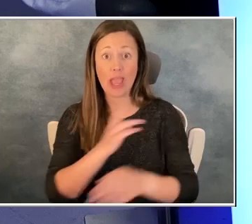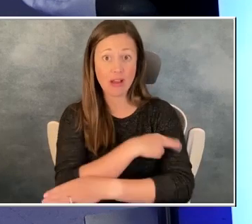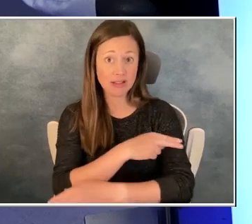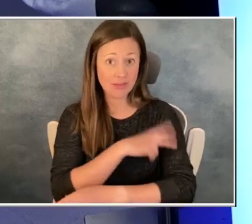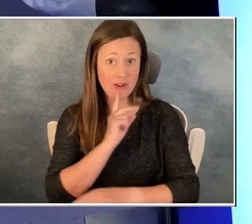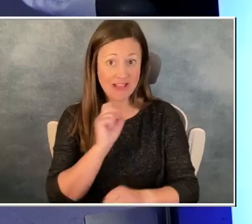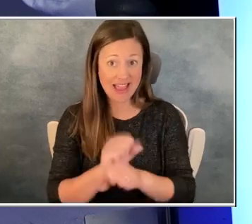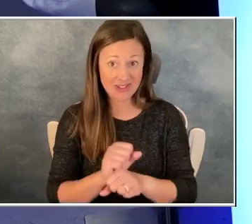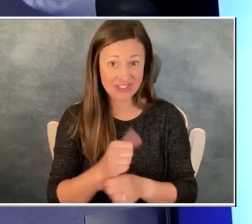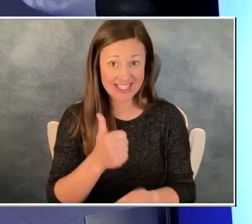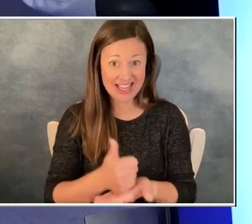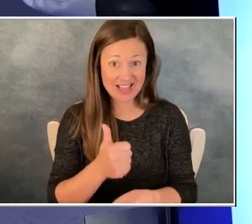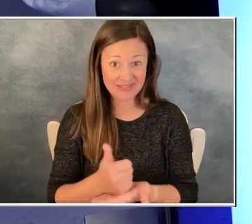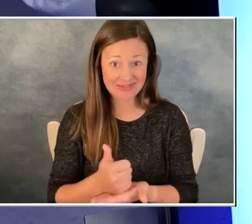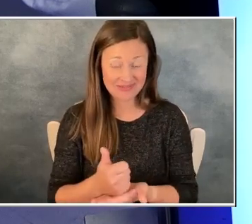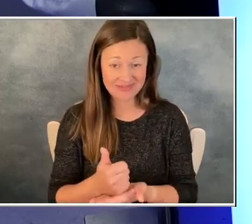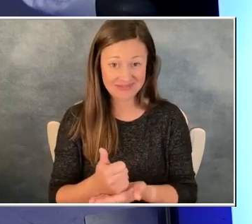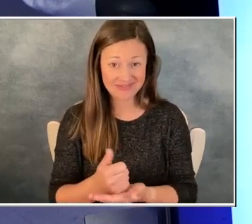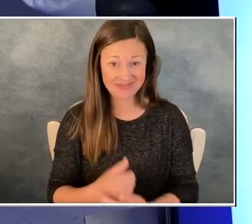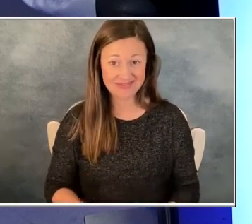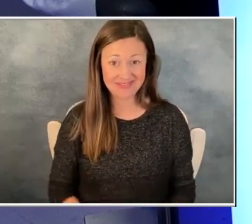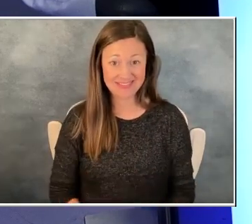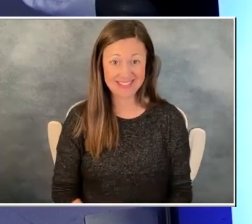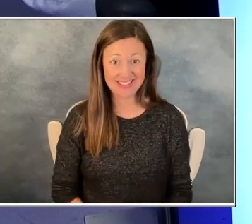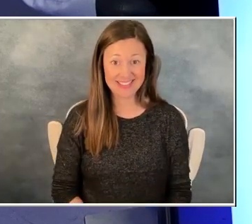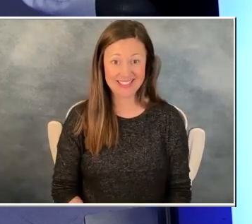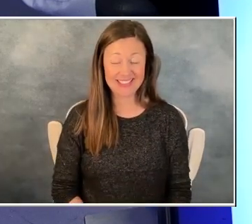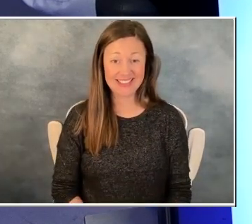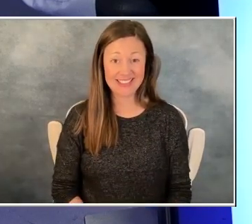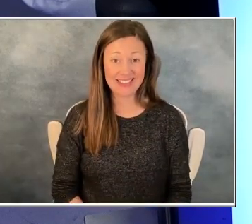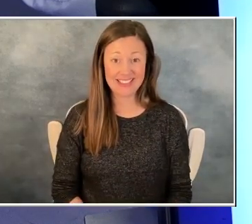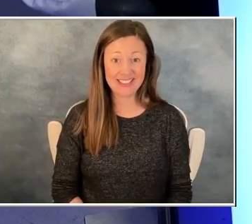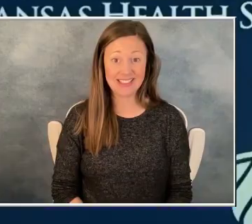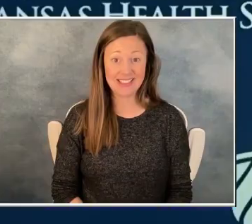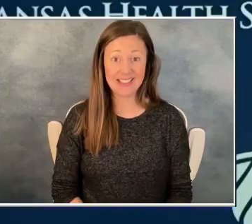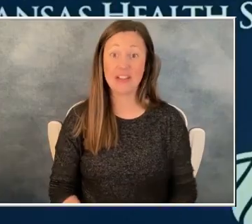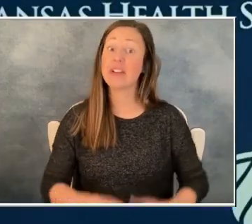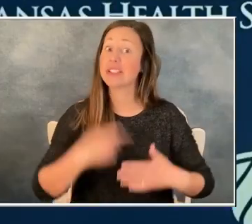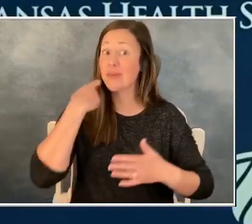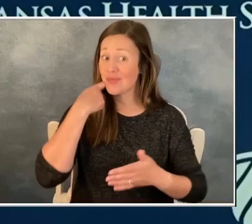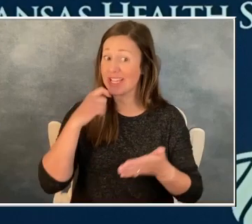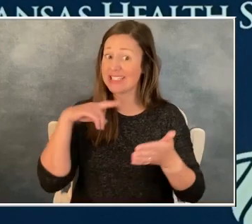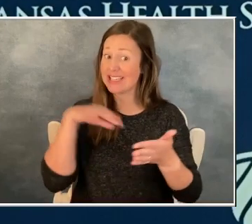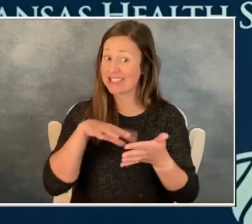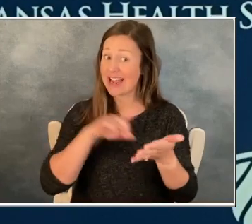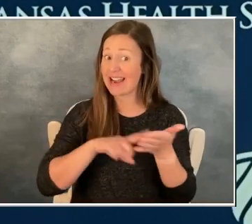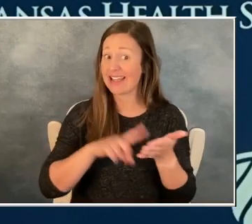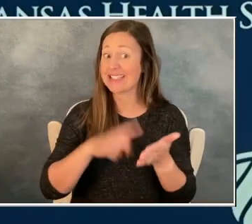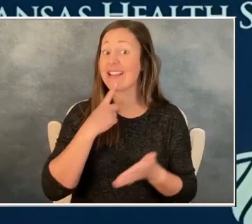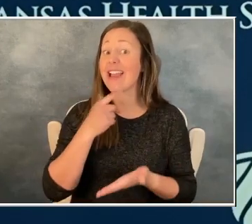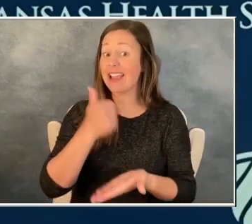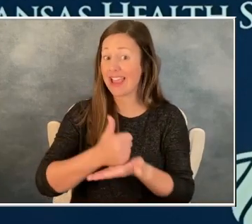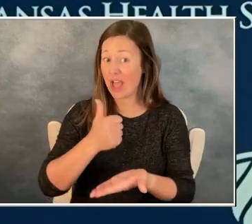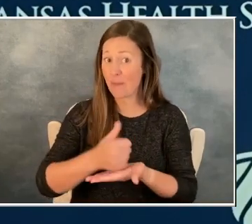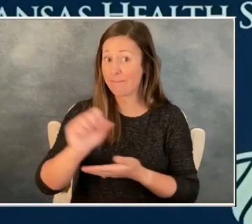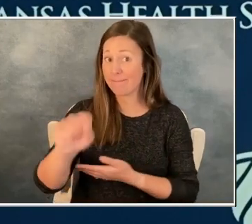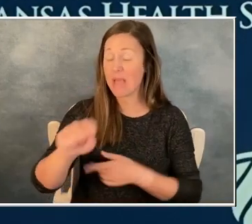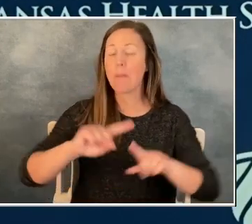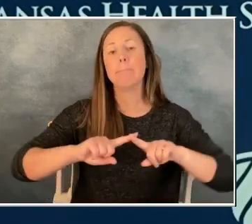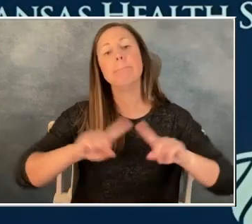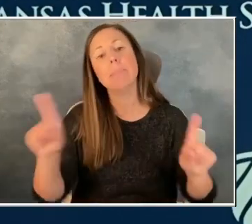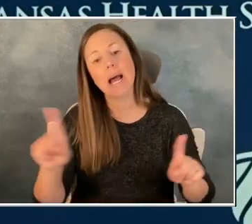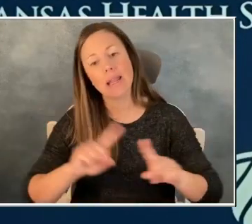Thornton, is that an old wives' tale? Actually, there's some recent studies that suggest that does help a bit. However, Okay. there's a